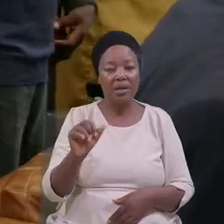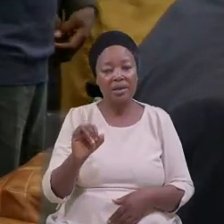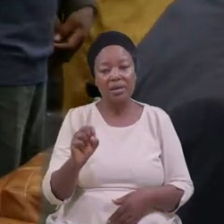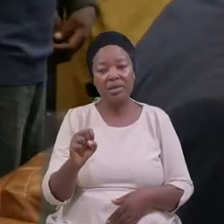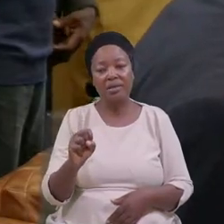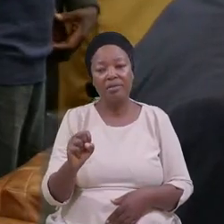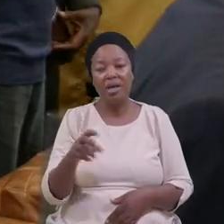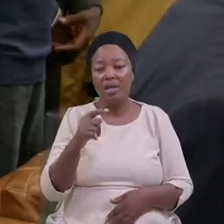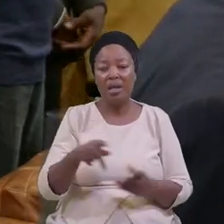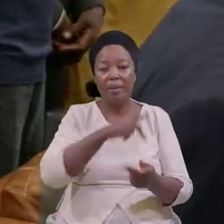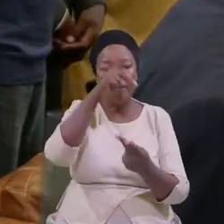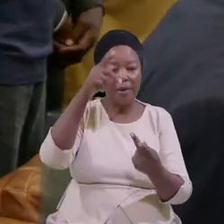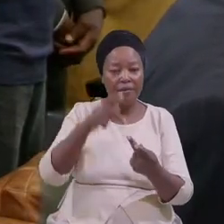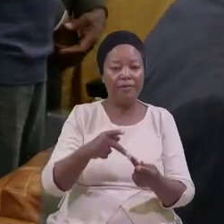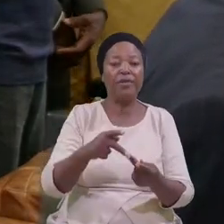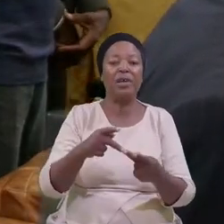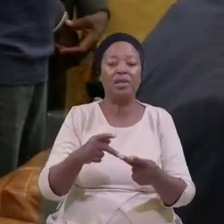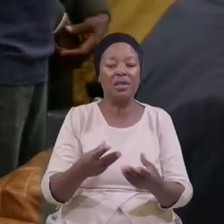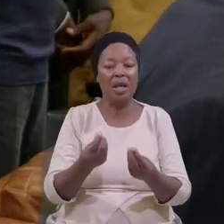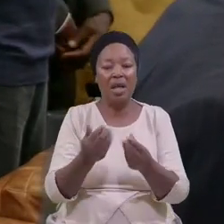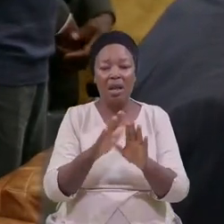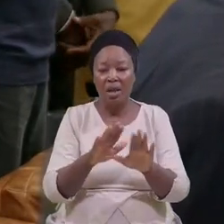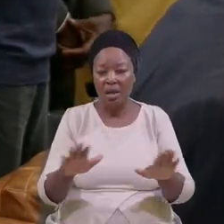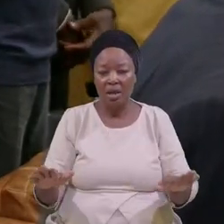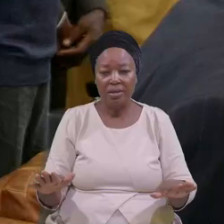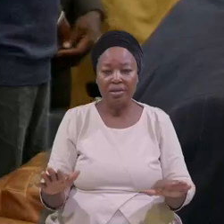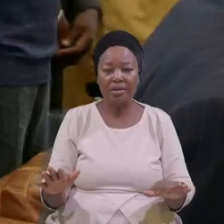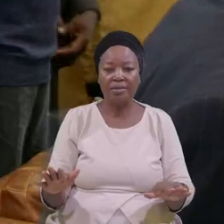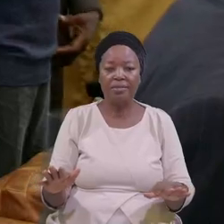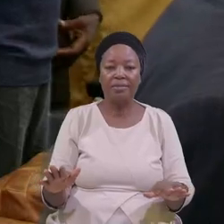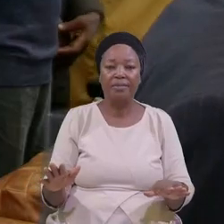the perfect land.